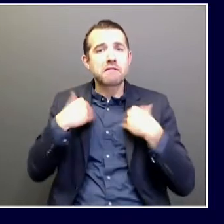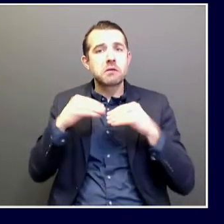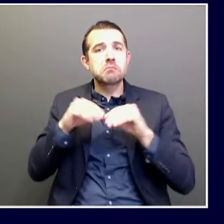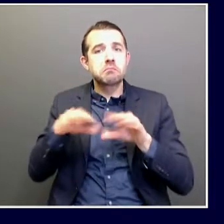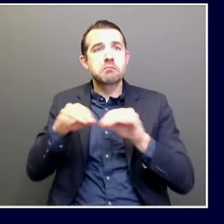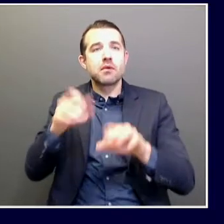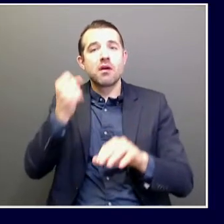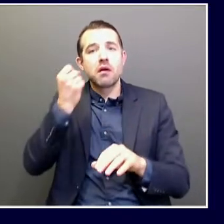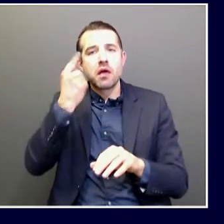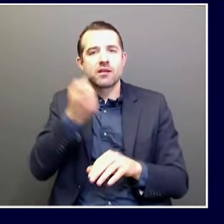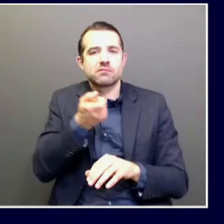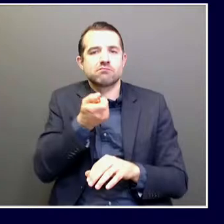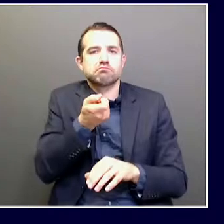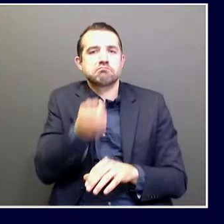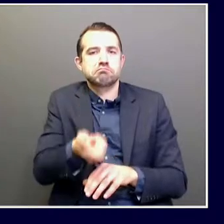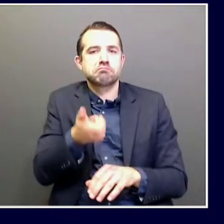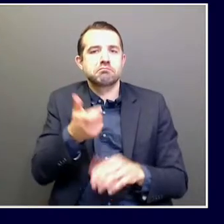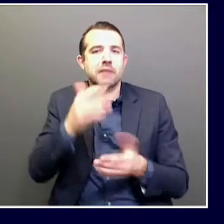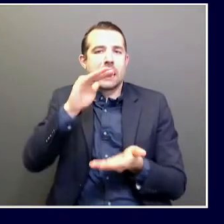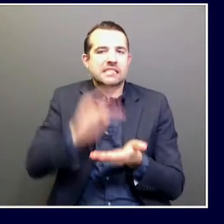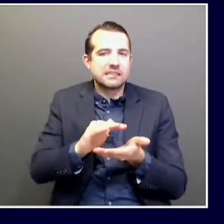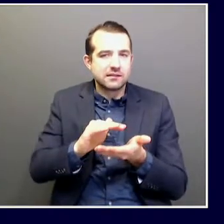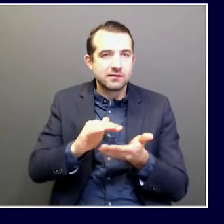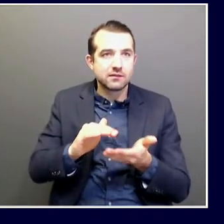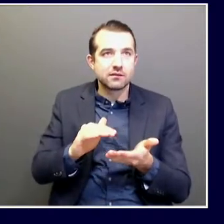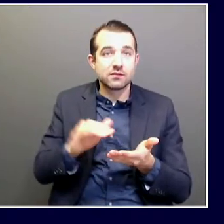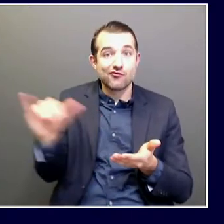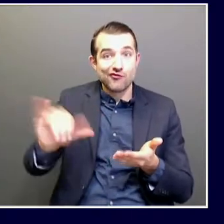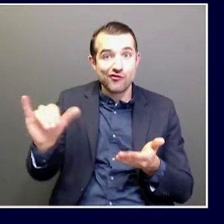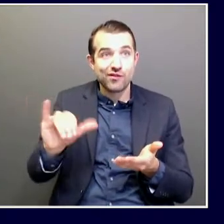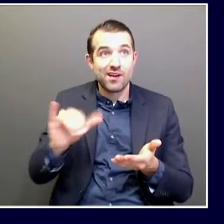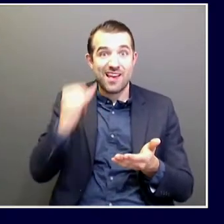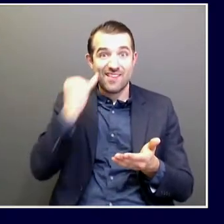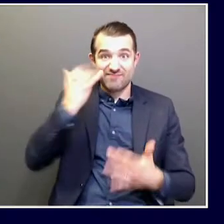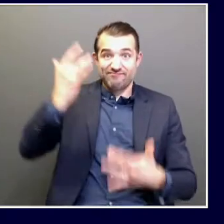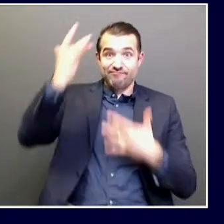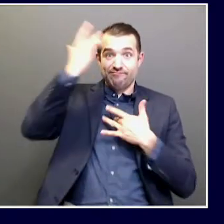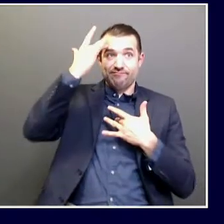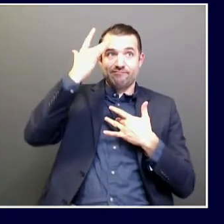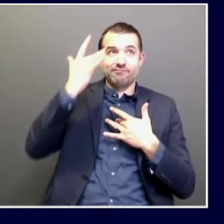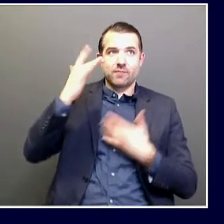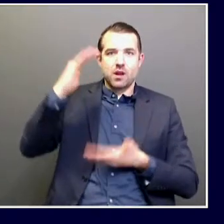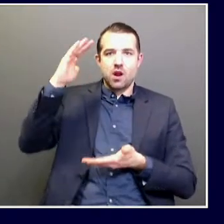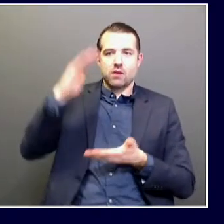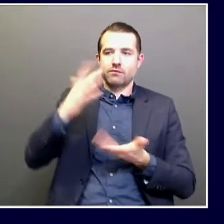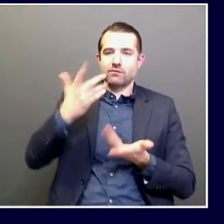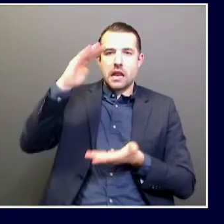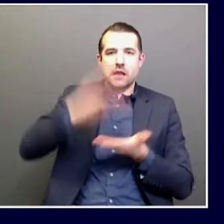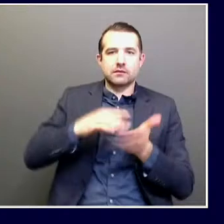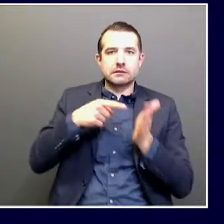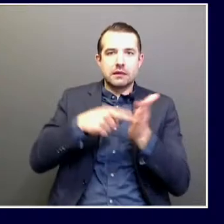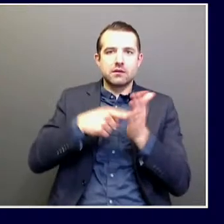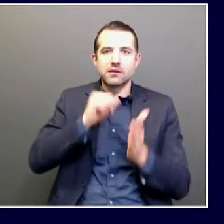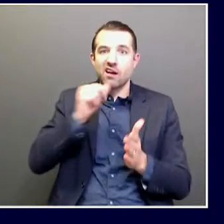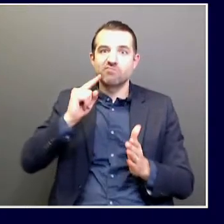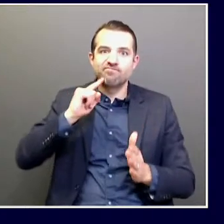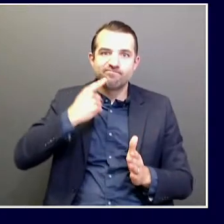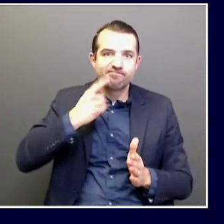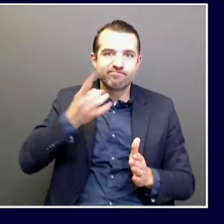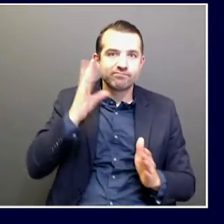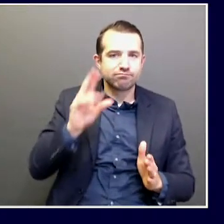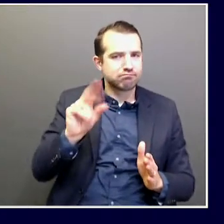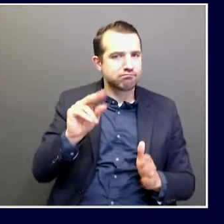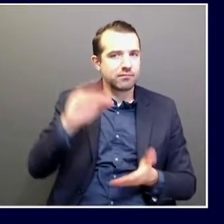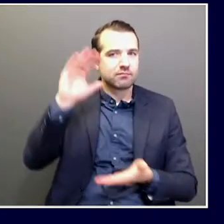only mildly symptomatic, or, for example, being completely asymptomatic, is much higher now than it was in the pre-vaccine